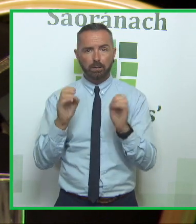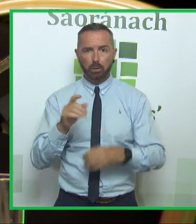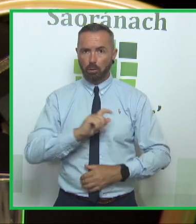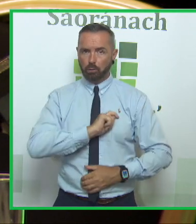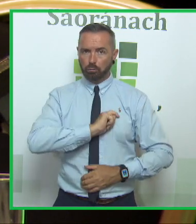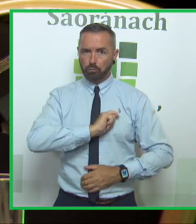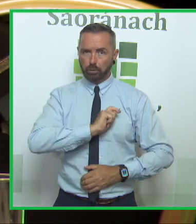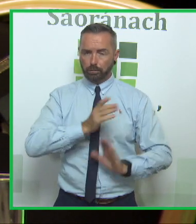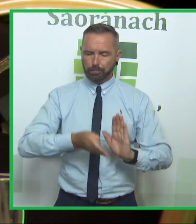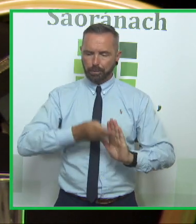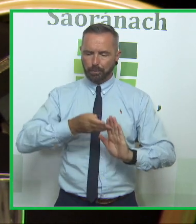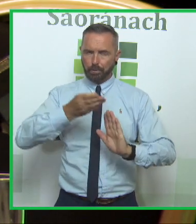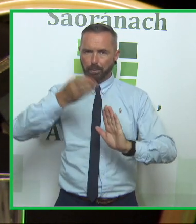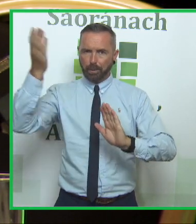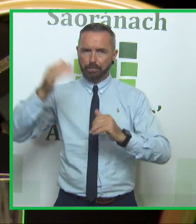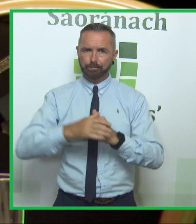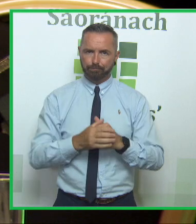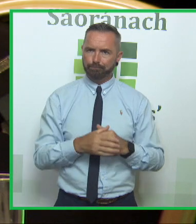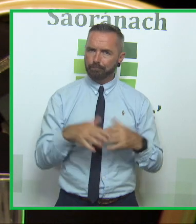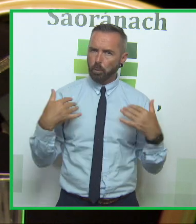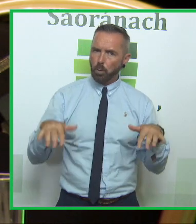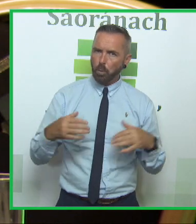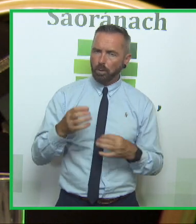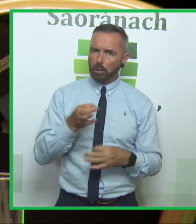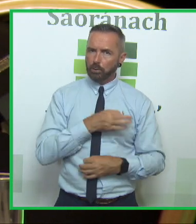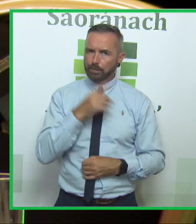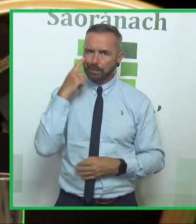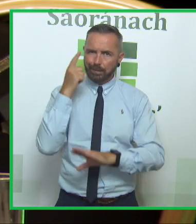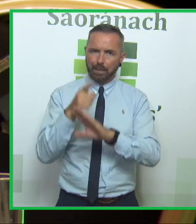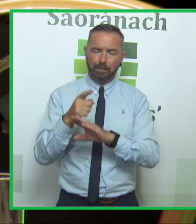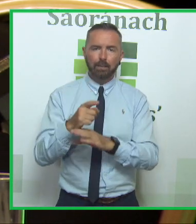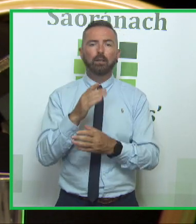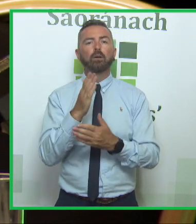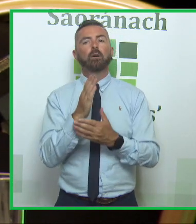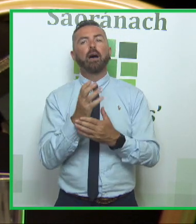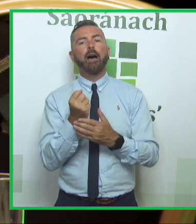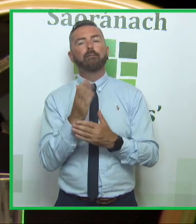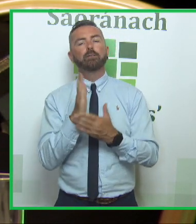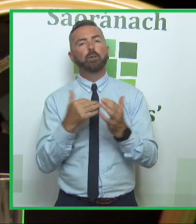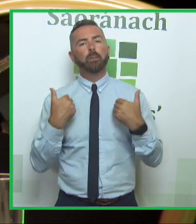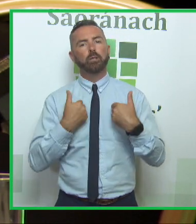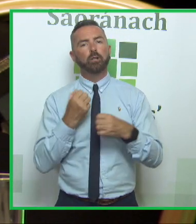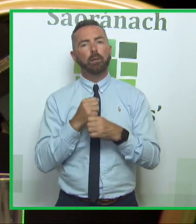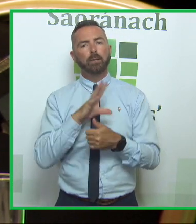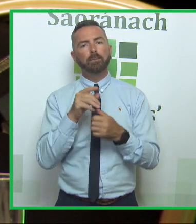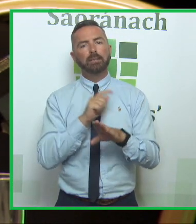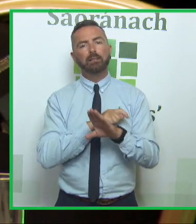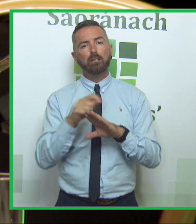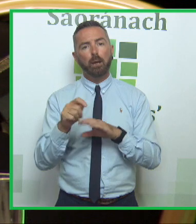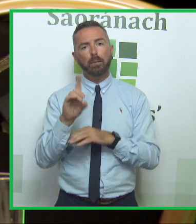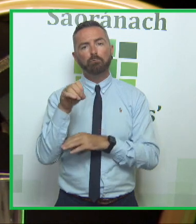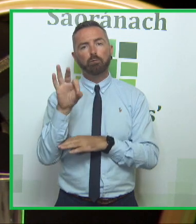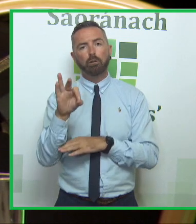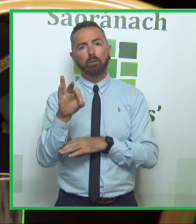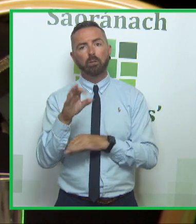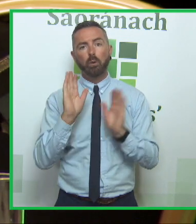built with some populations, which is amazing to see. We had concerns at one of the events on some of the days about certain types of drugs, and we discussed